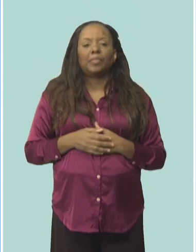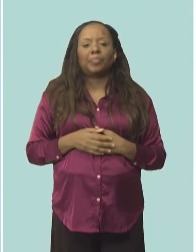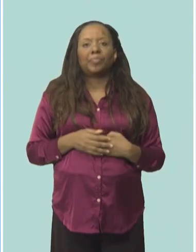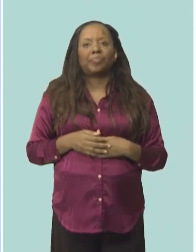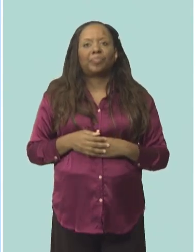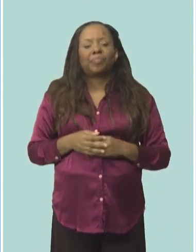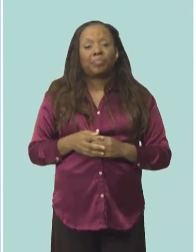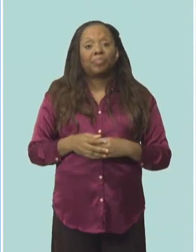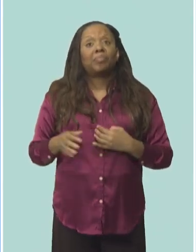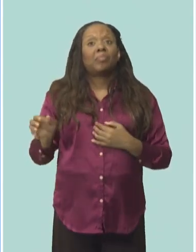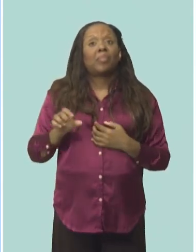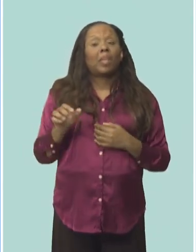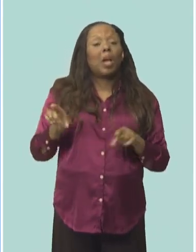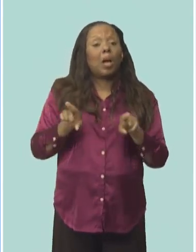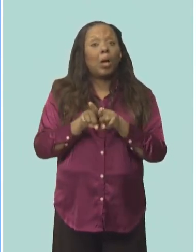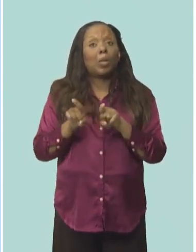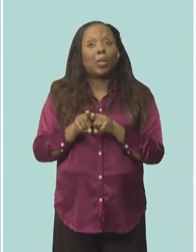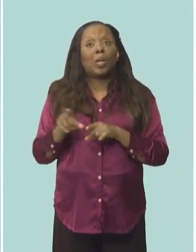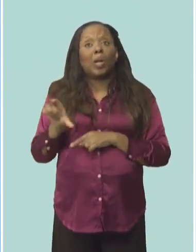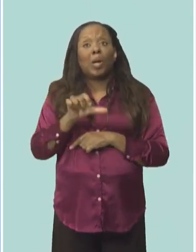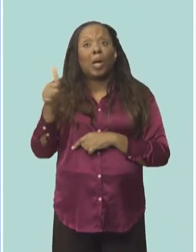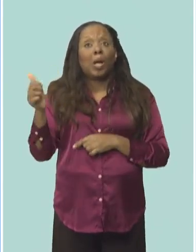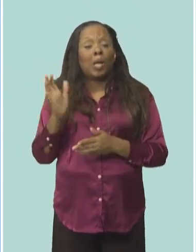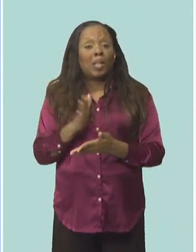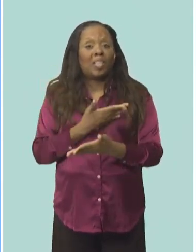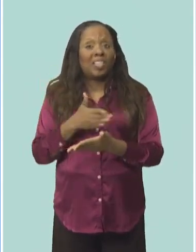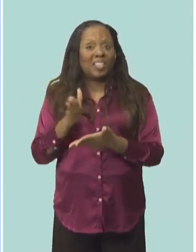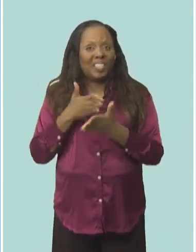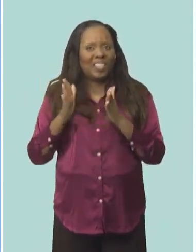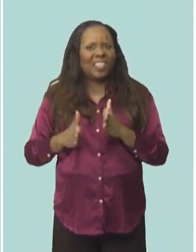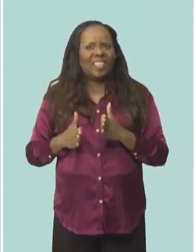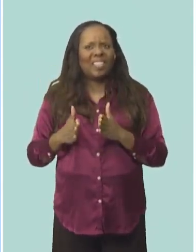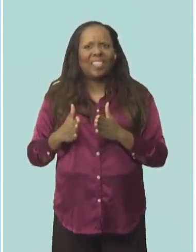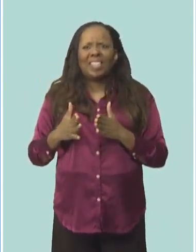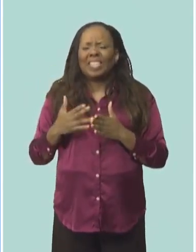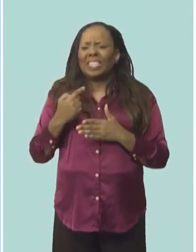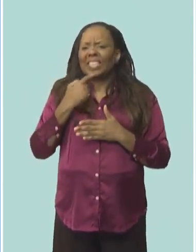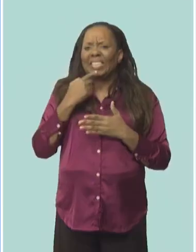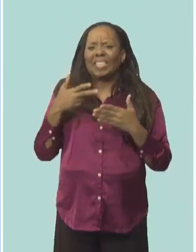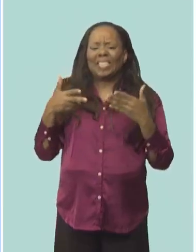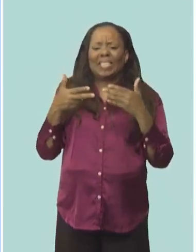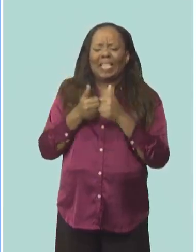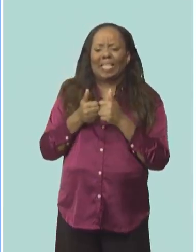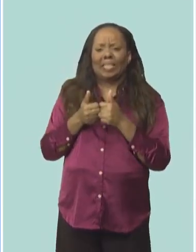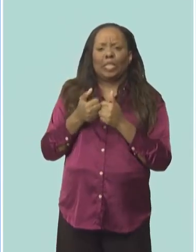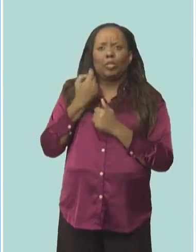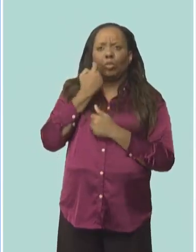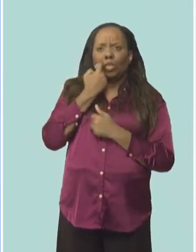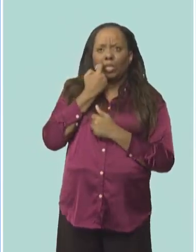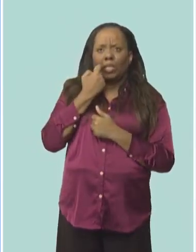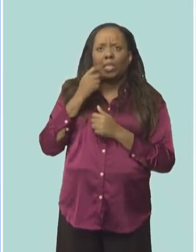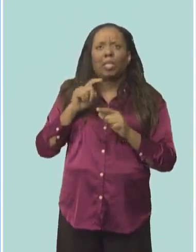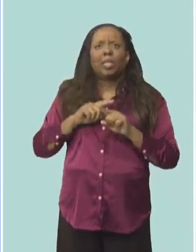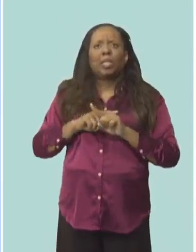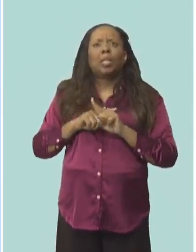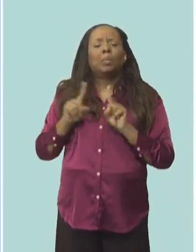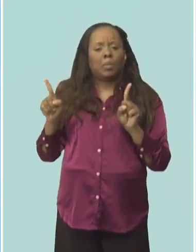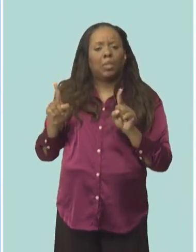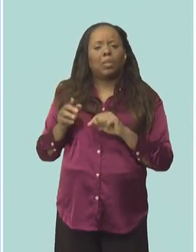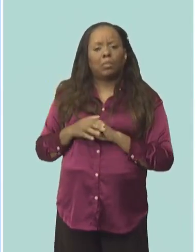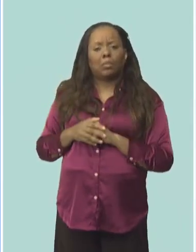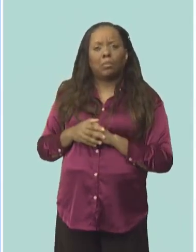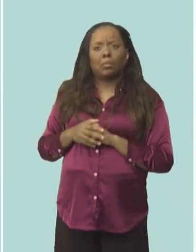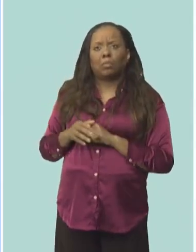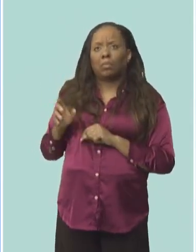bandaged and in a sling as a result of being involved in a serious motor vehicle accident in Jamaica recently, leading voice in contemporary